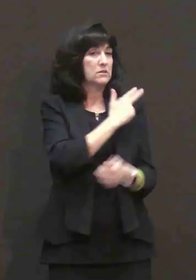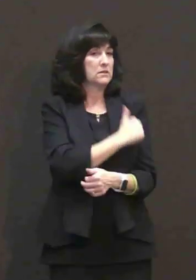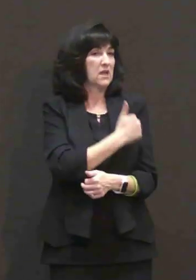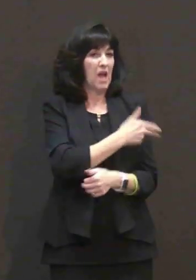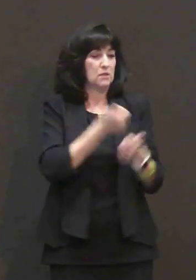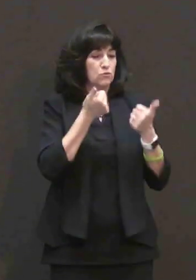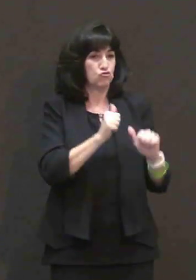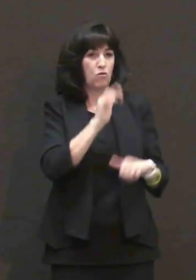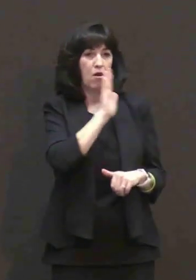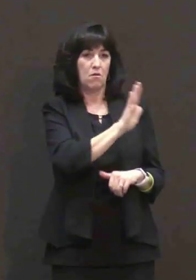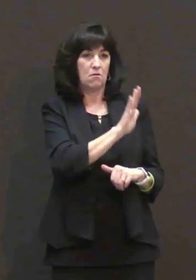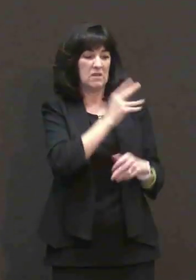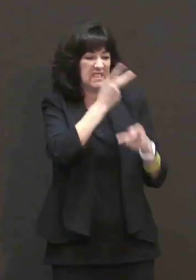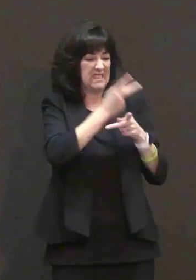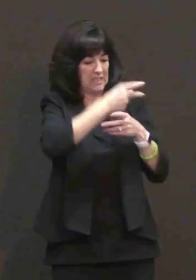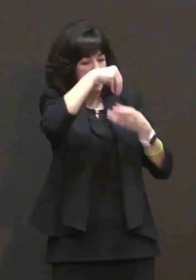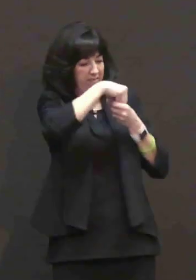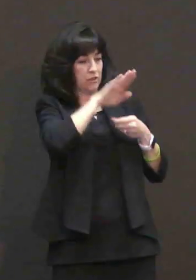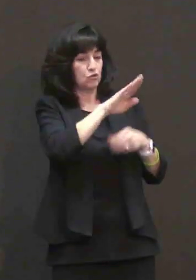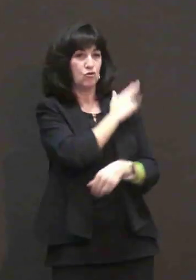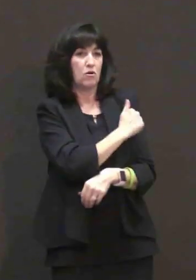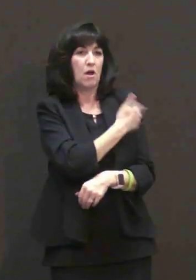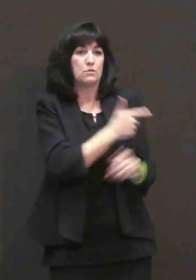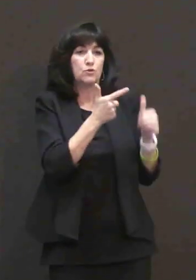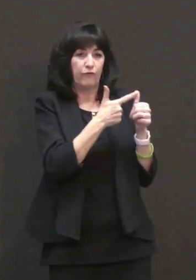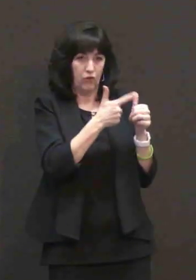their walls. They want to be as self-sufficient as